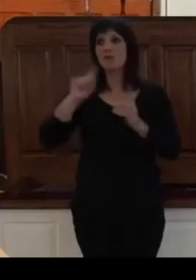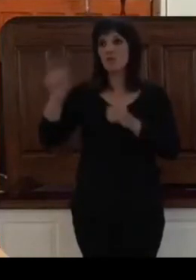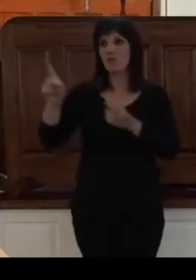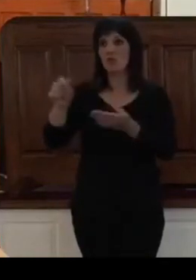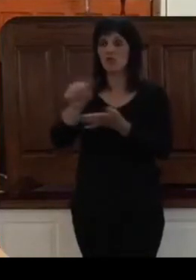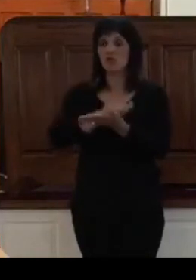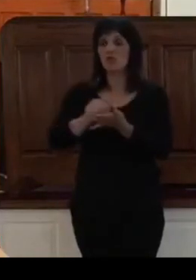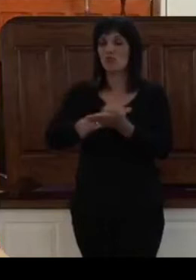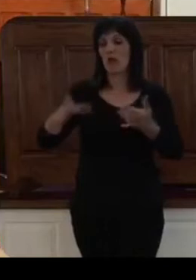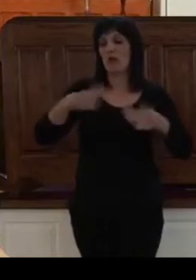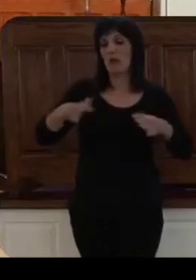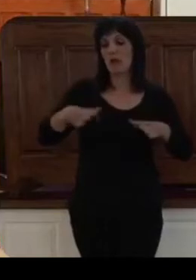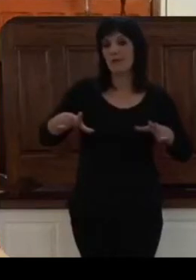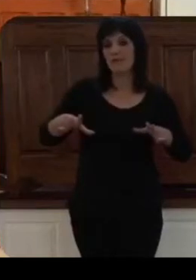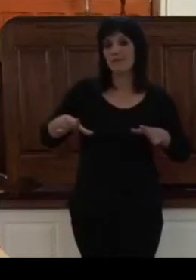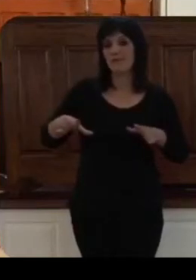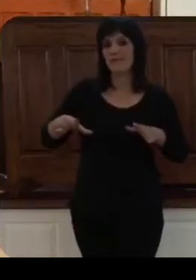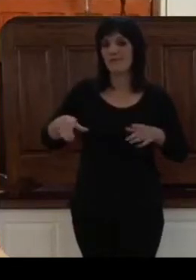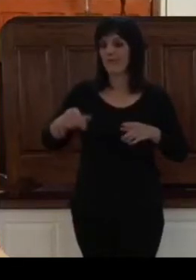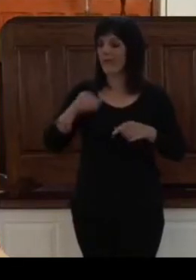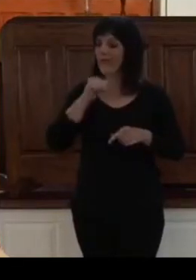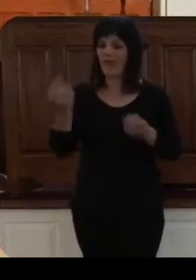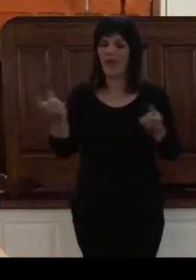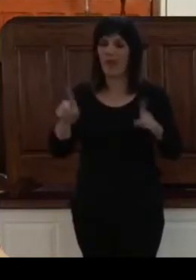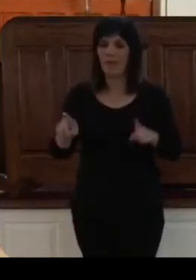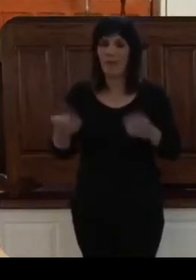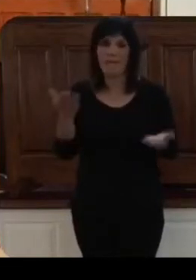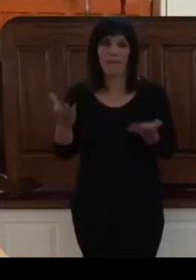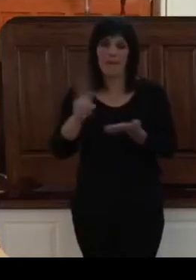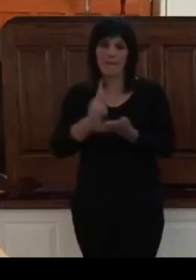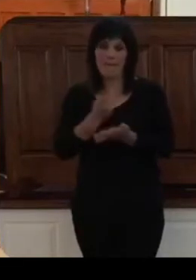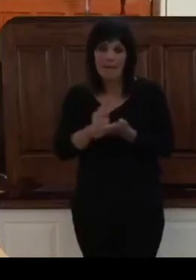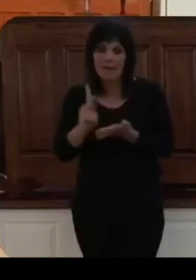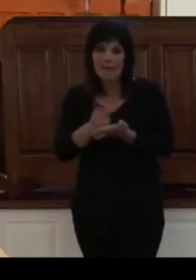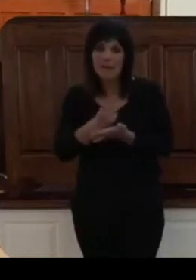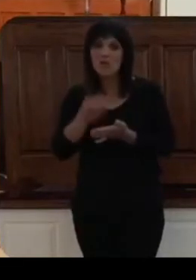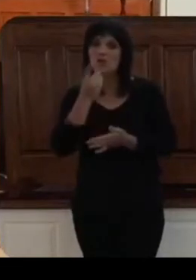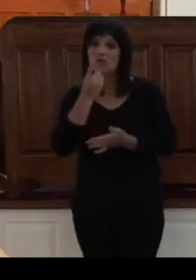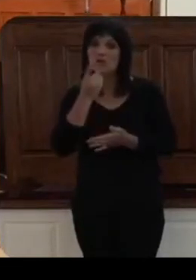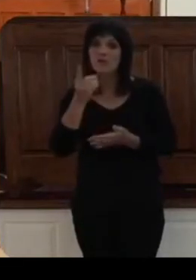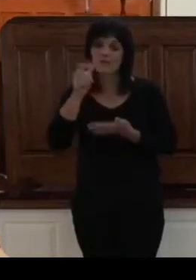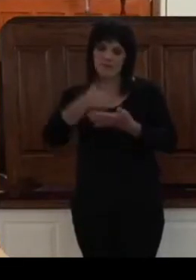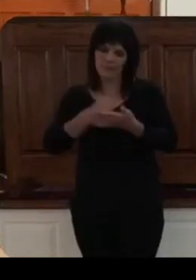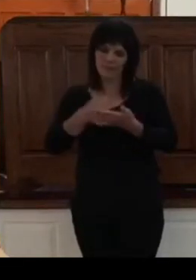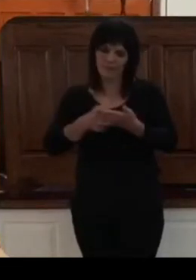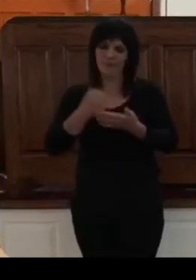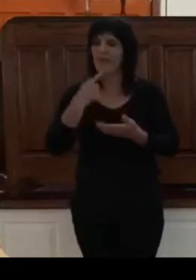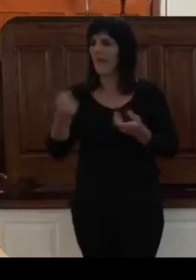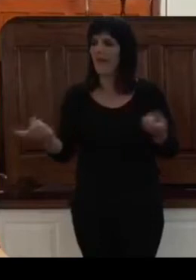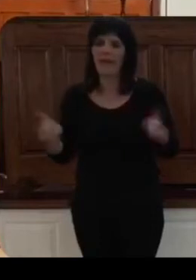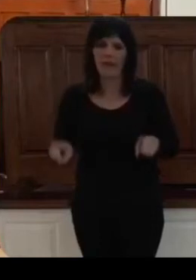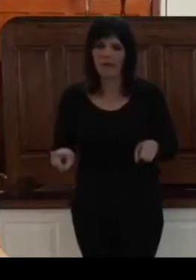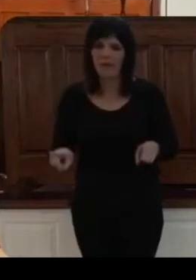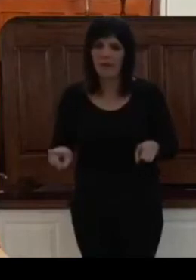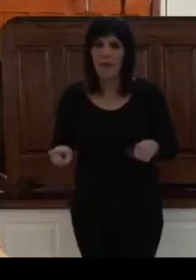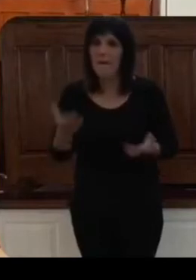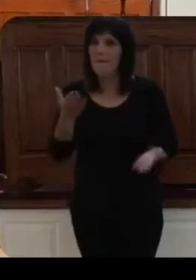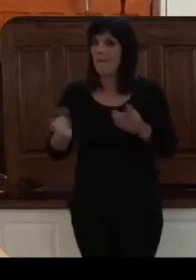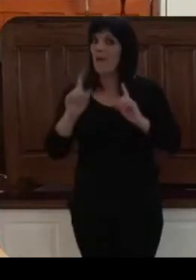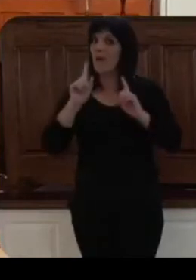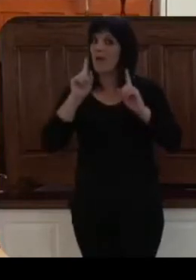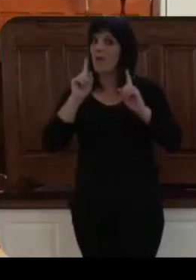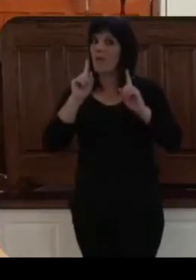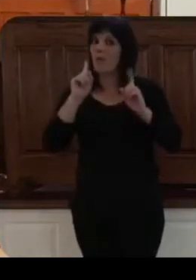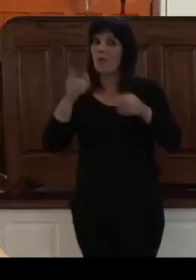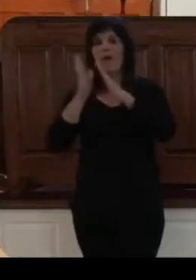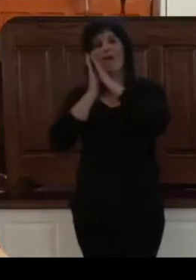but you scrolled and it didn't happen. You were going to cook dinner. You scrolled and it didn't happen. You were going to get to bed early tonight. Wow,